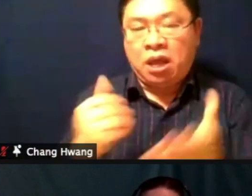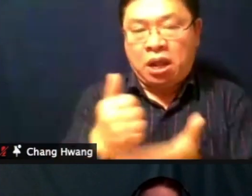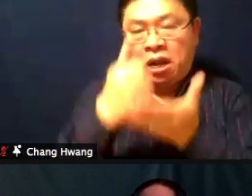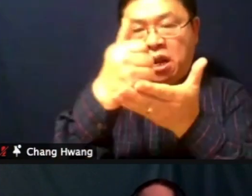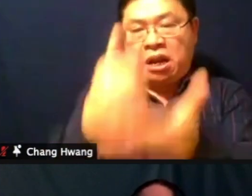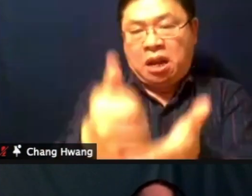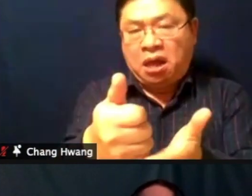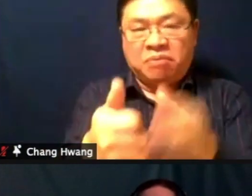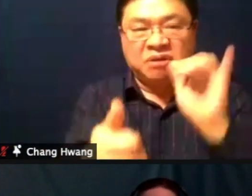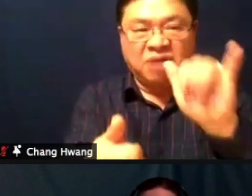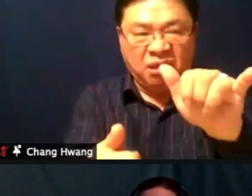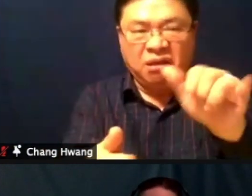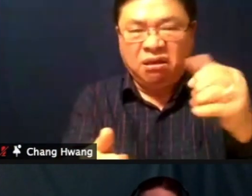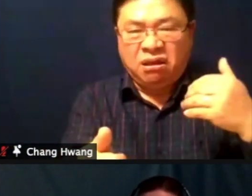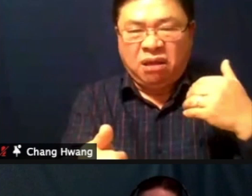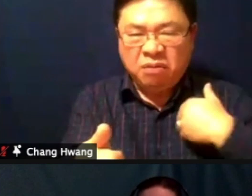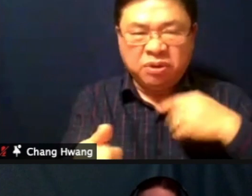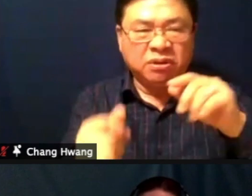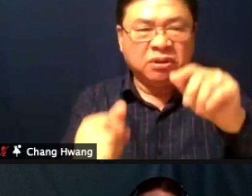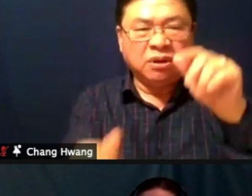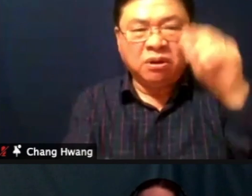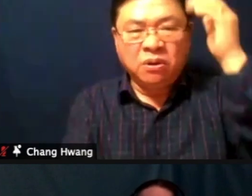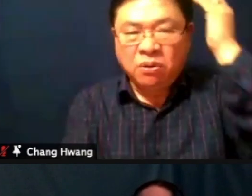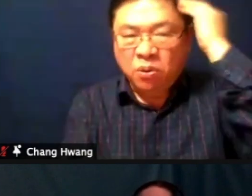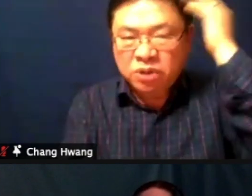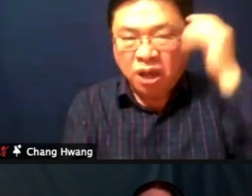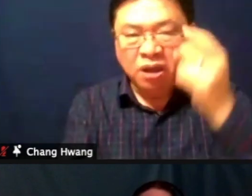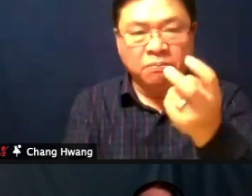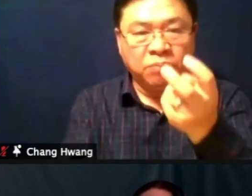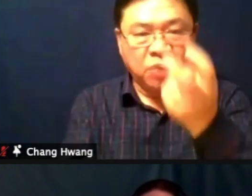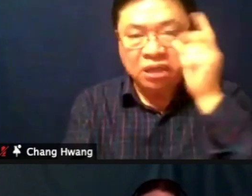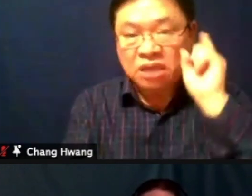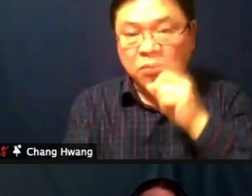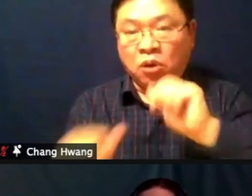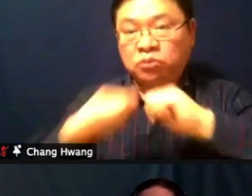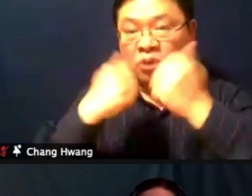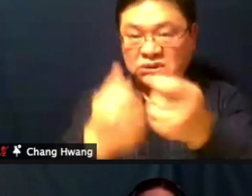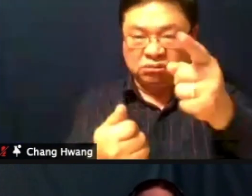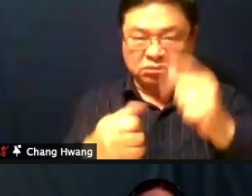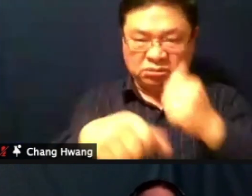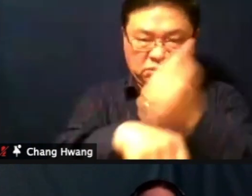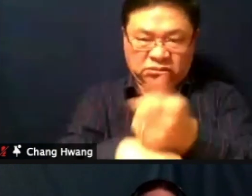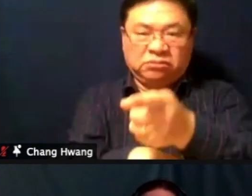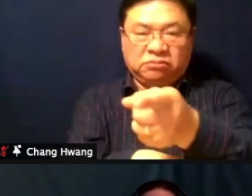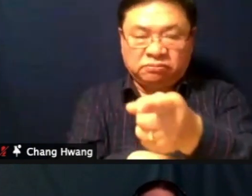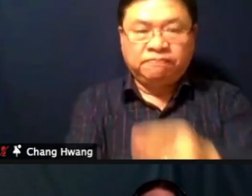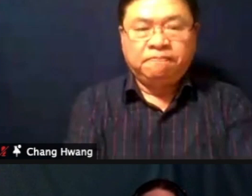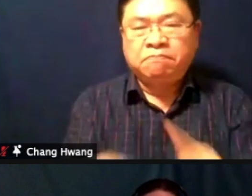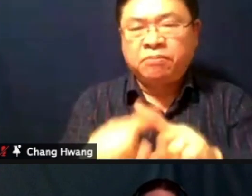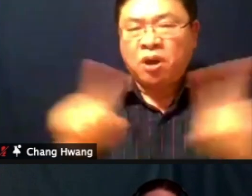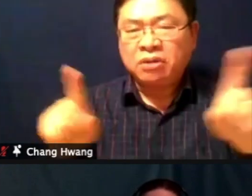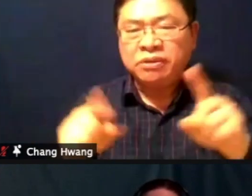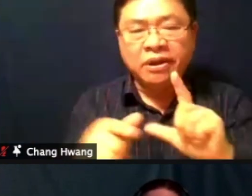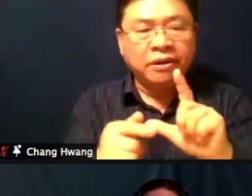further education. There were various community activities. This Blind and Deaf Association provided